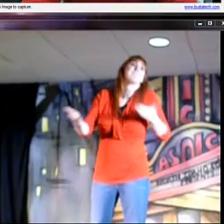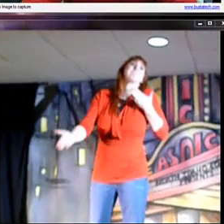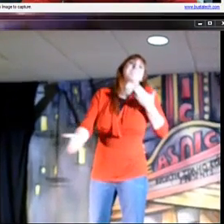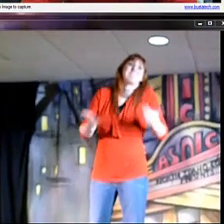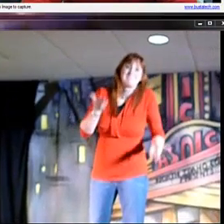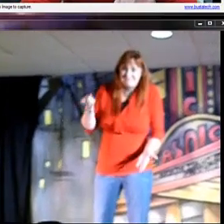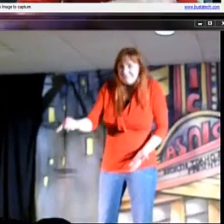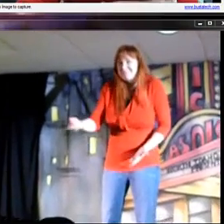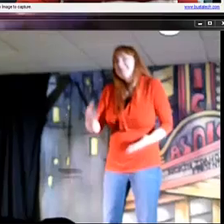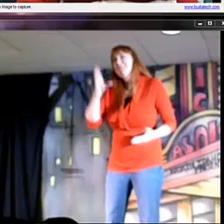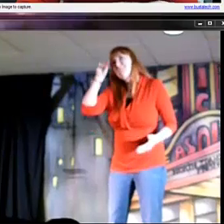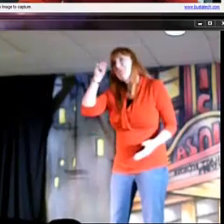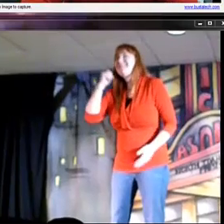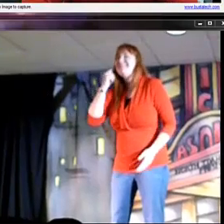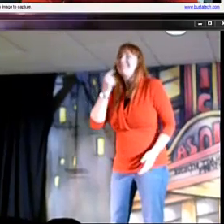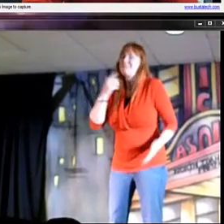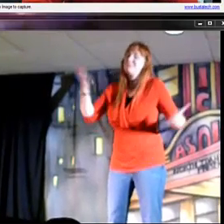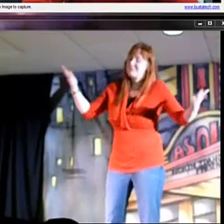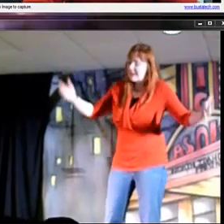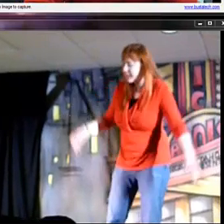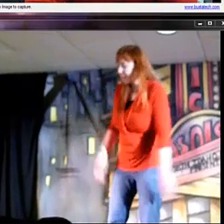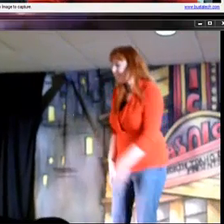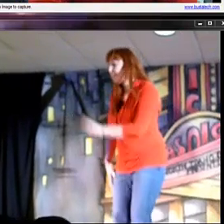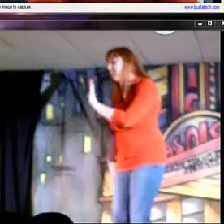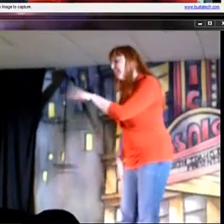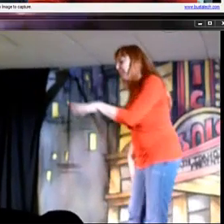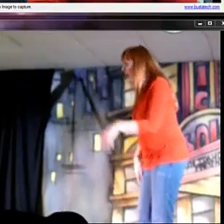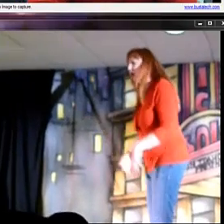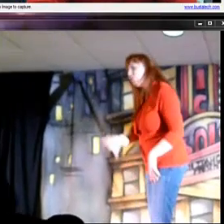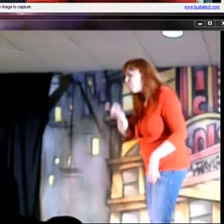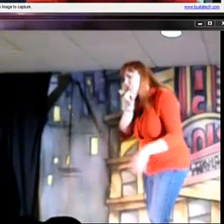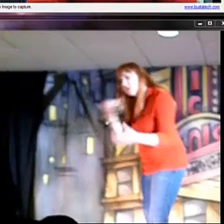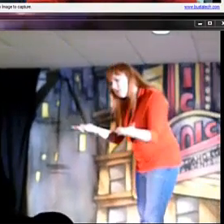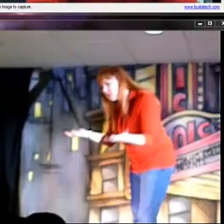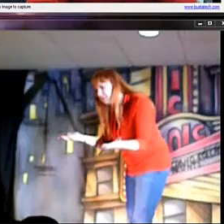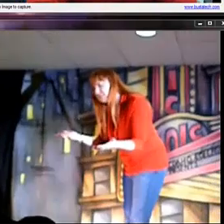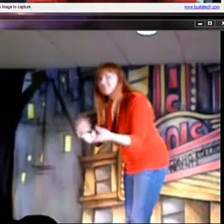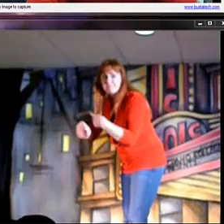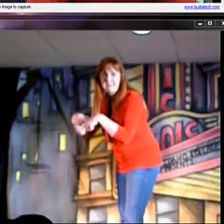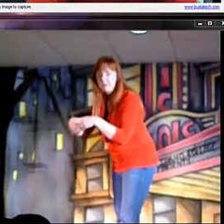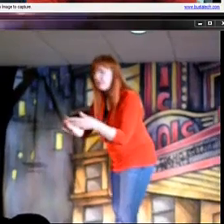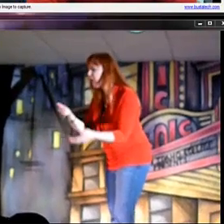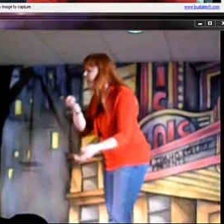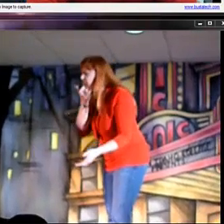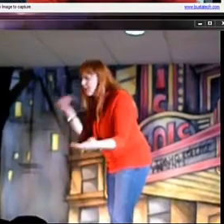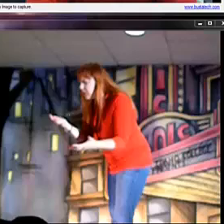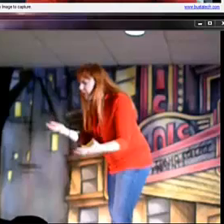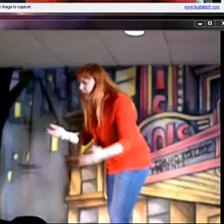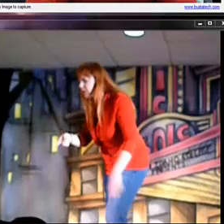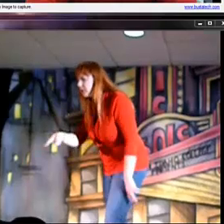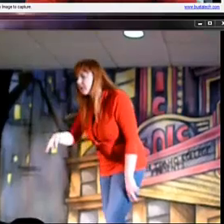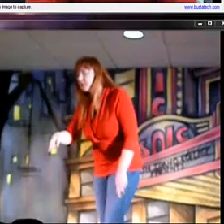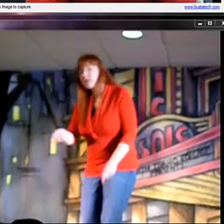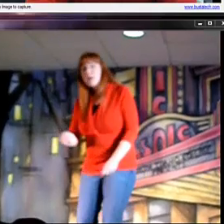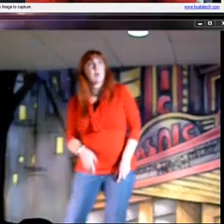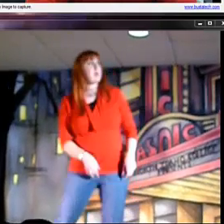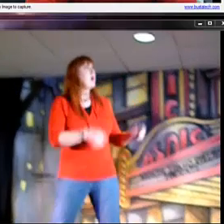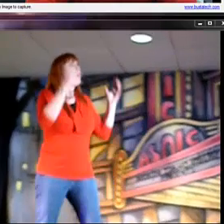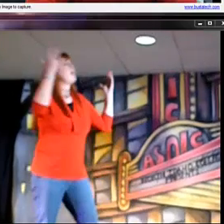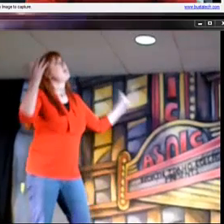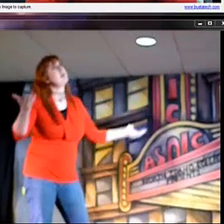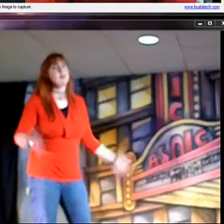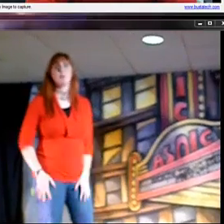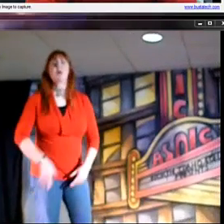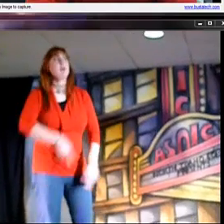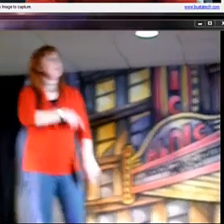so. Okay, it clearly was using role shifting. So far, it's very consistent.